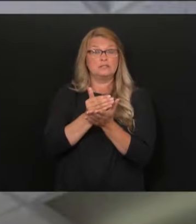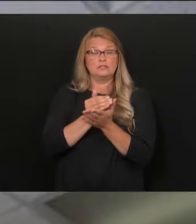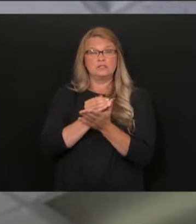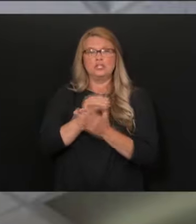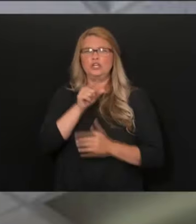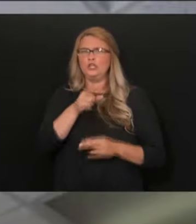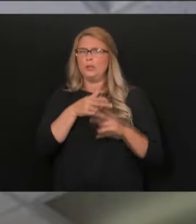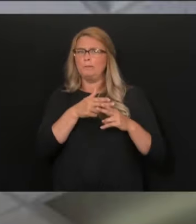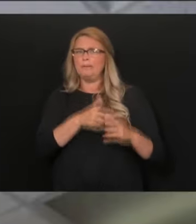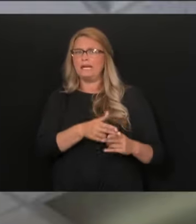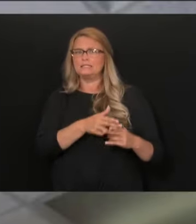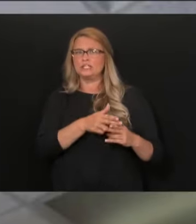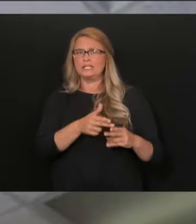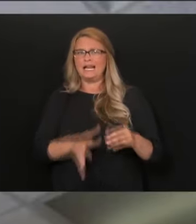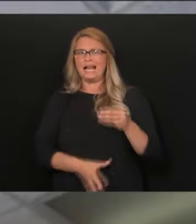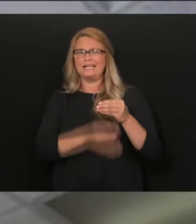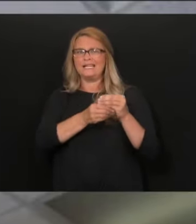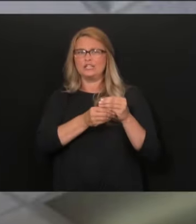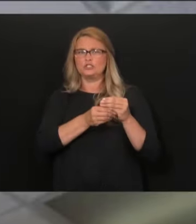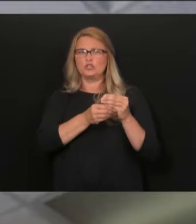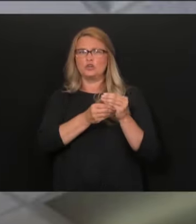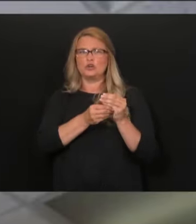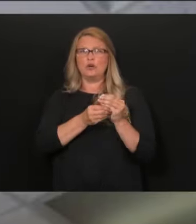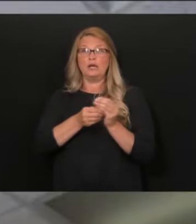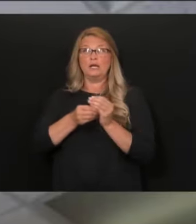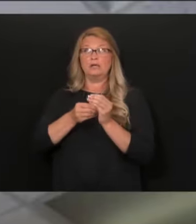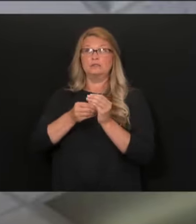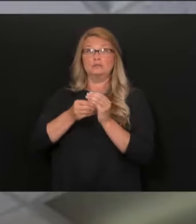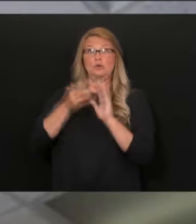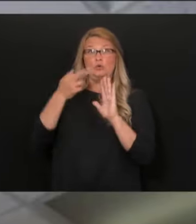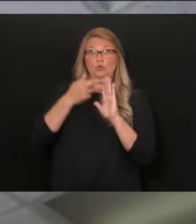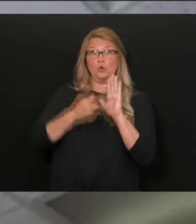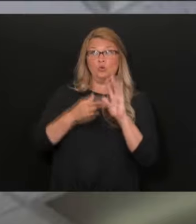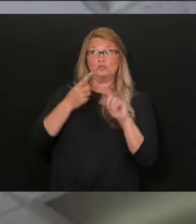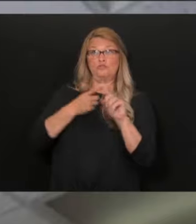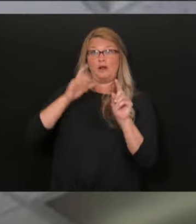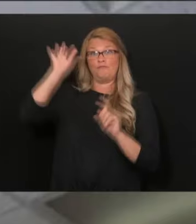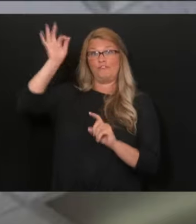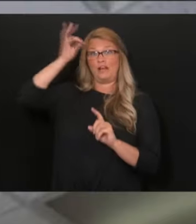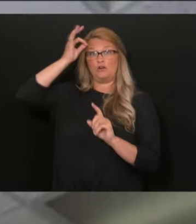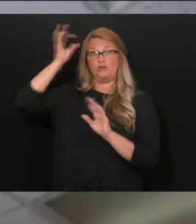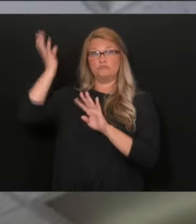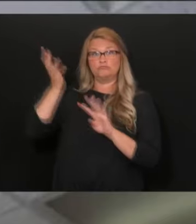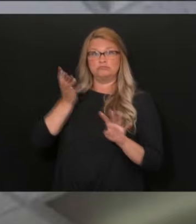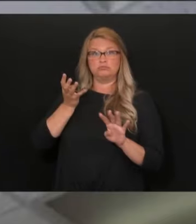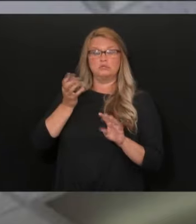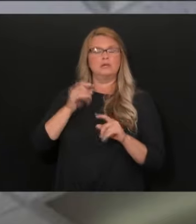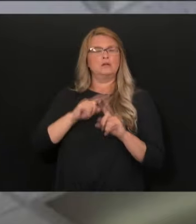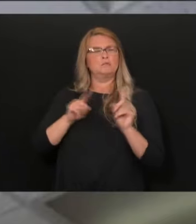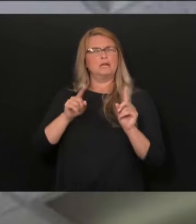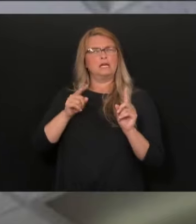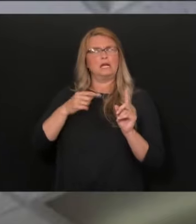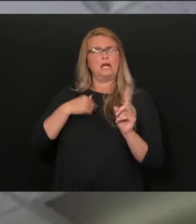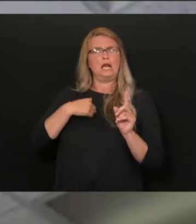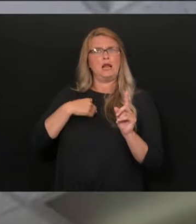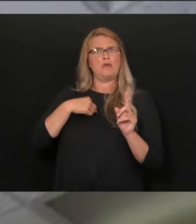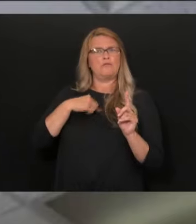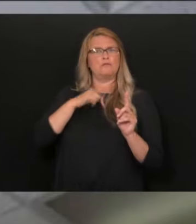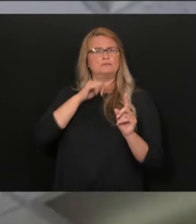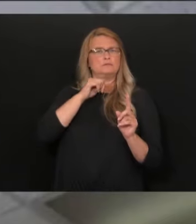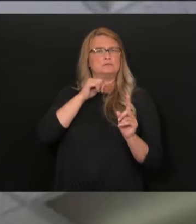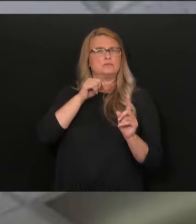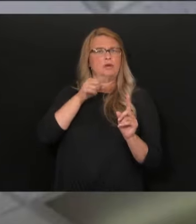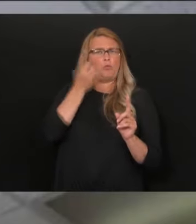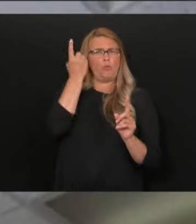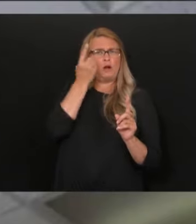reference to additional guidance from federal officials, and that's the only place I've seen or heard it. I wonder if you can point me